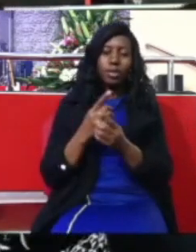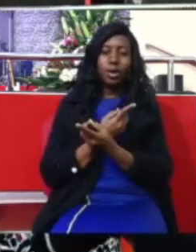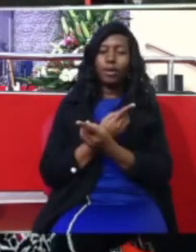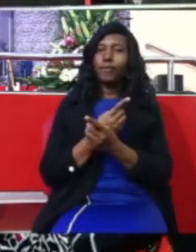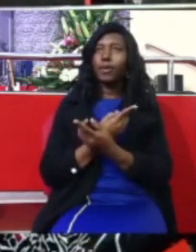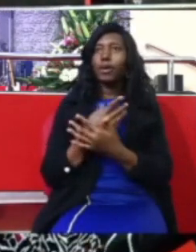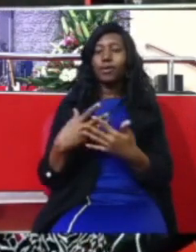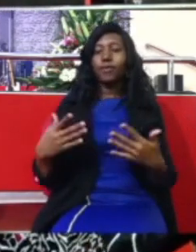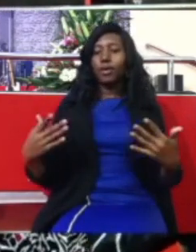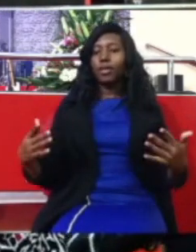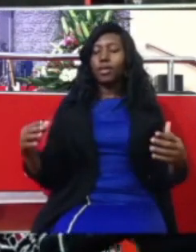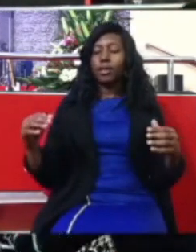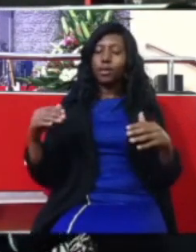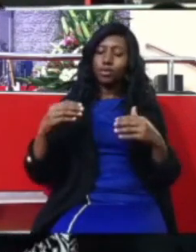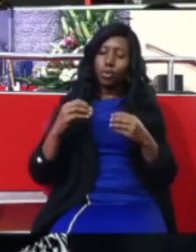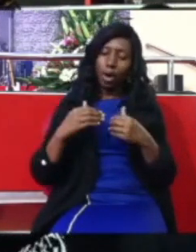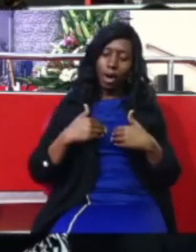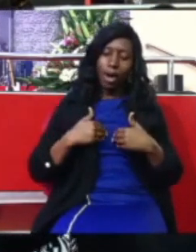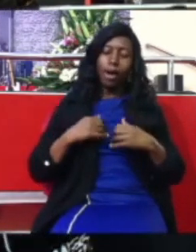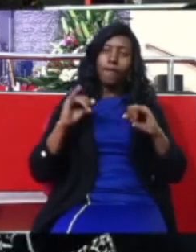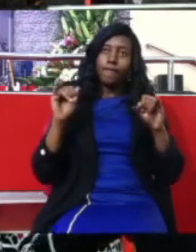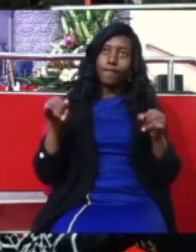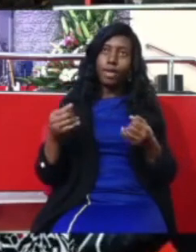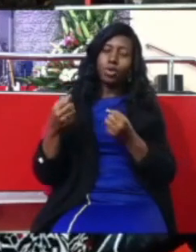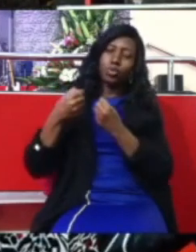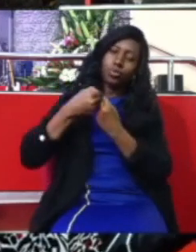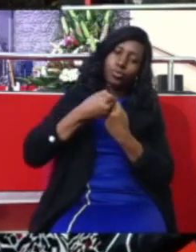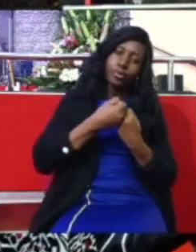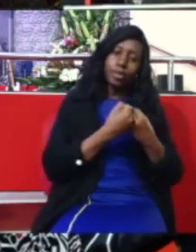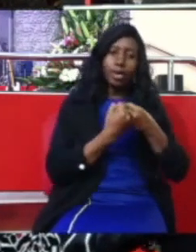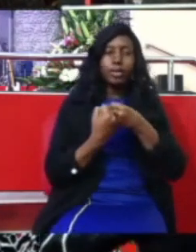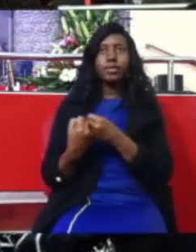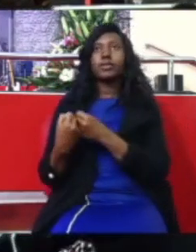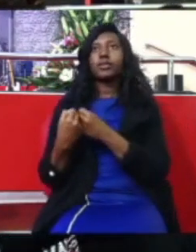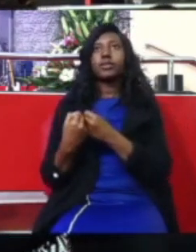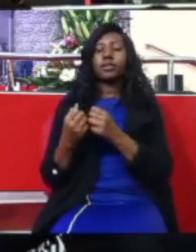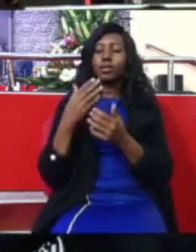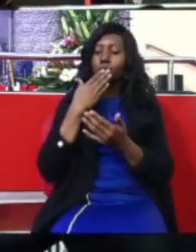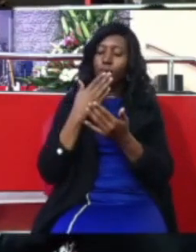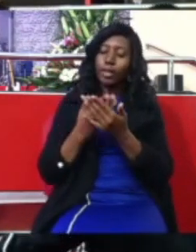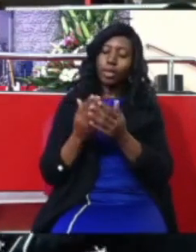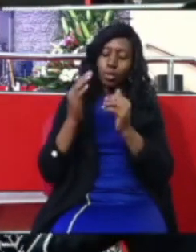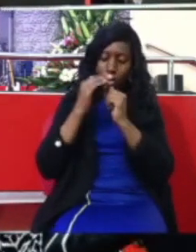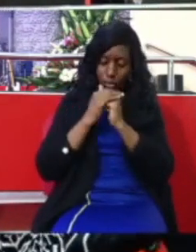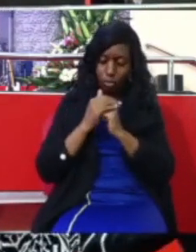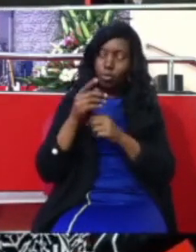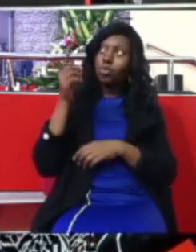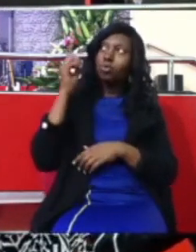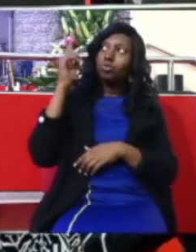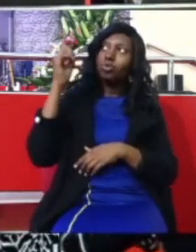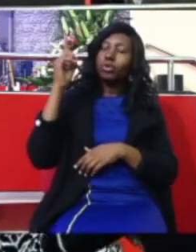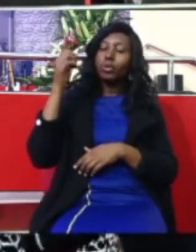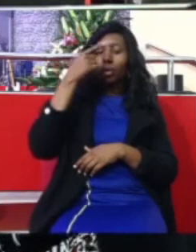new challenges in the mighty name of Jesus. Daddy, we thank you and we worship you, God, because you are